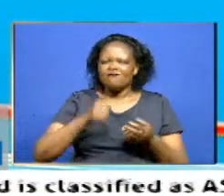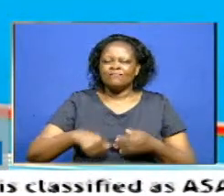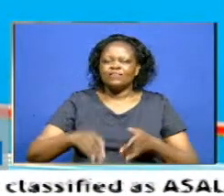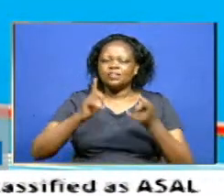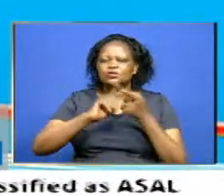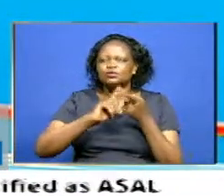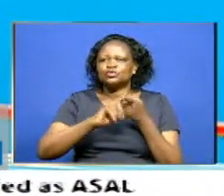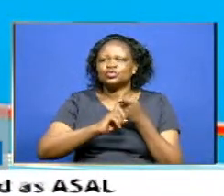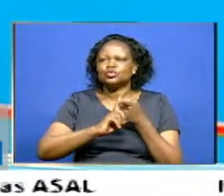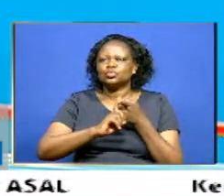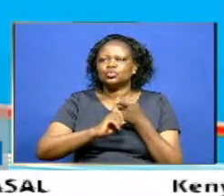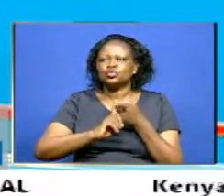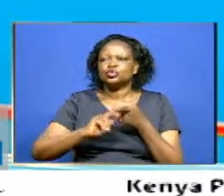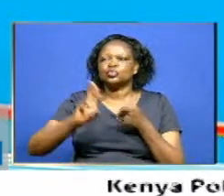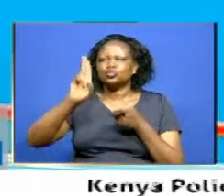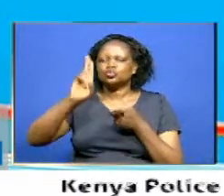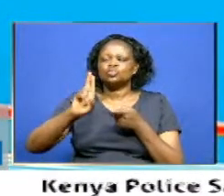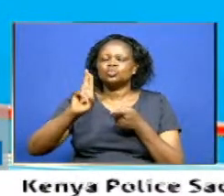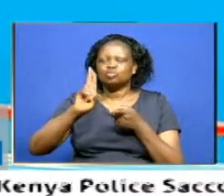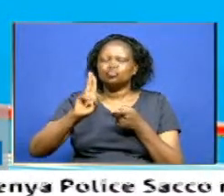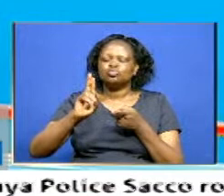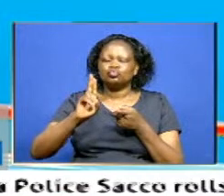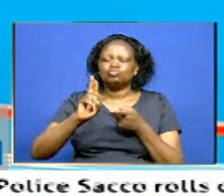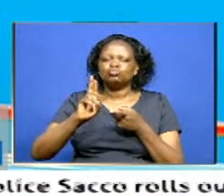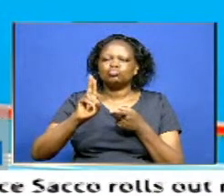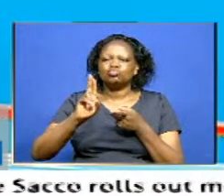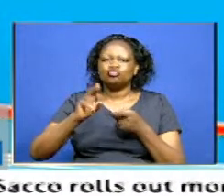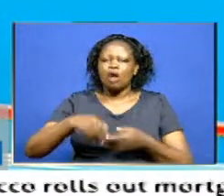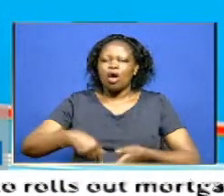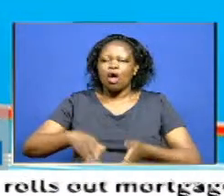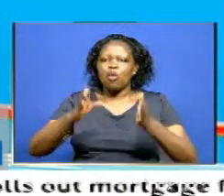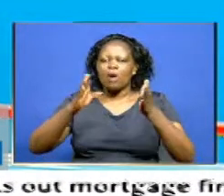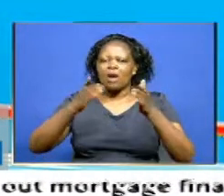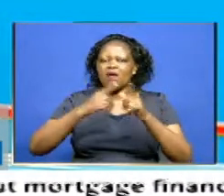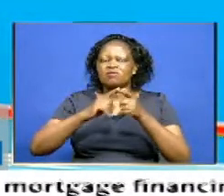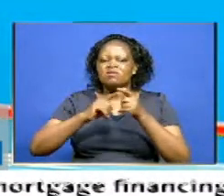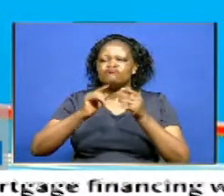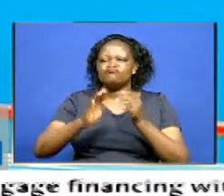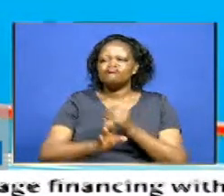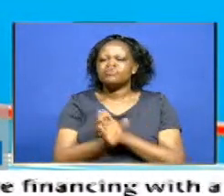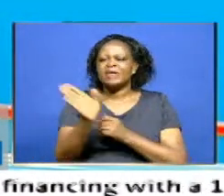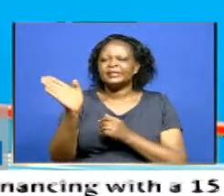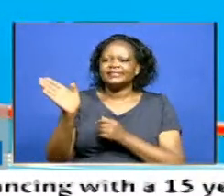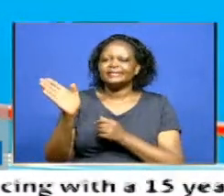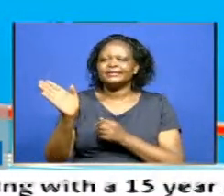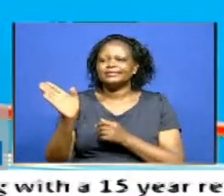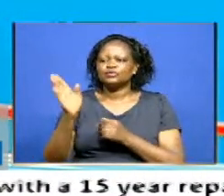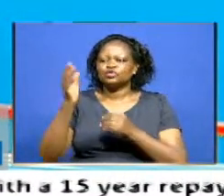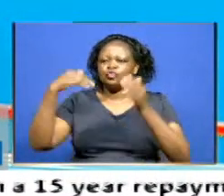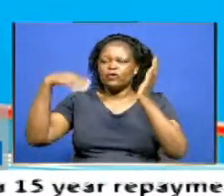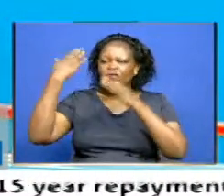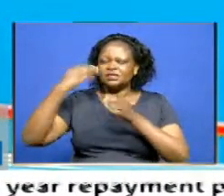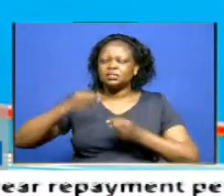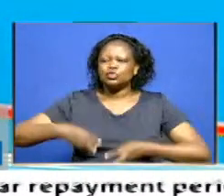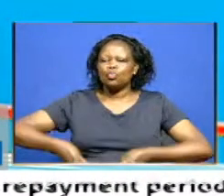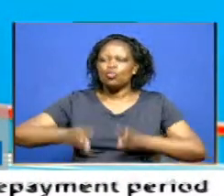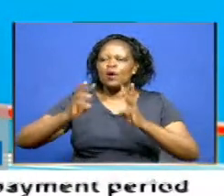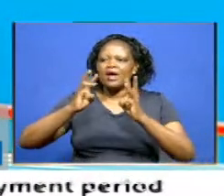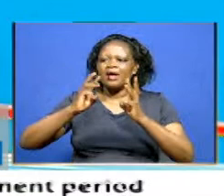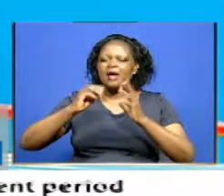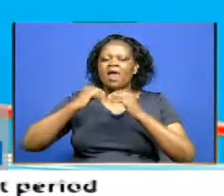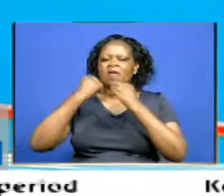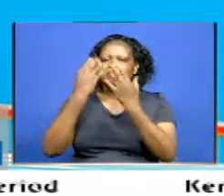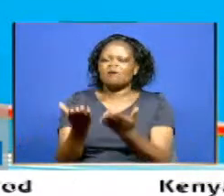to Uhuru Highway, and then thereafter they'll branch towards University Way and make their